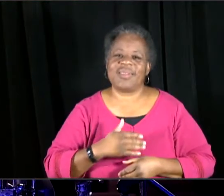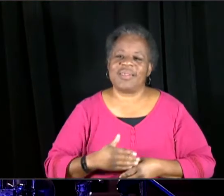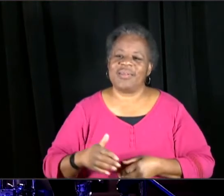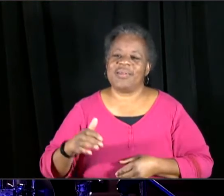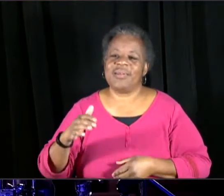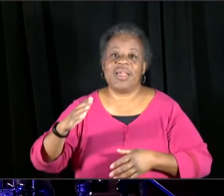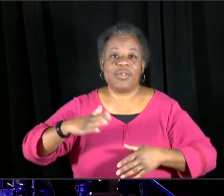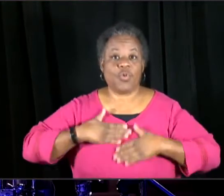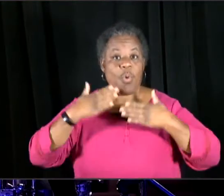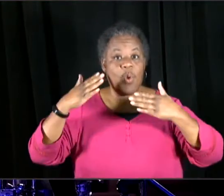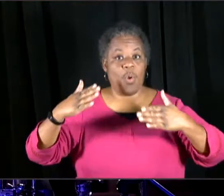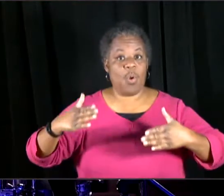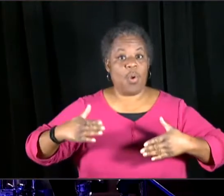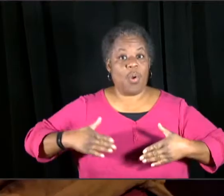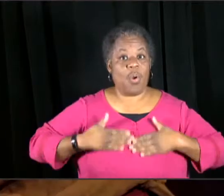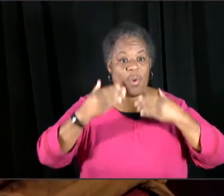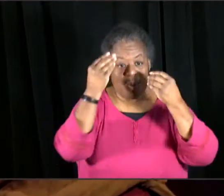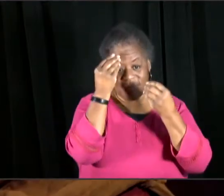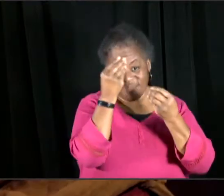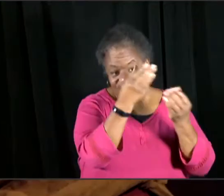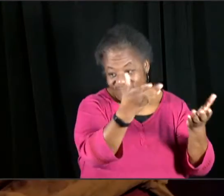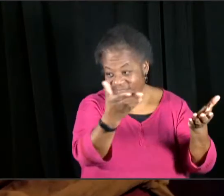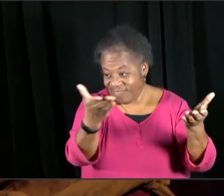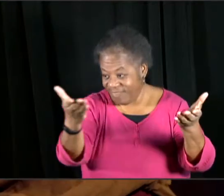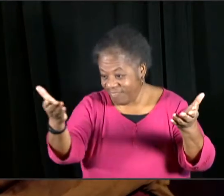sing. Joy to the world.